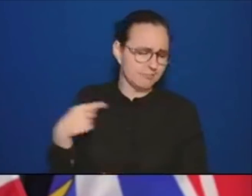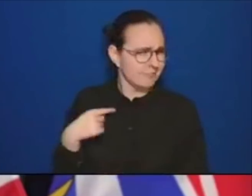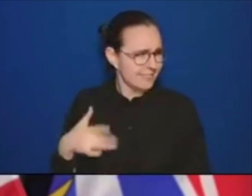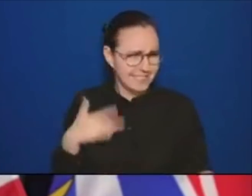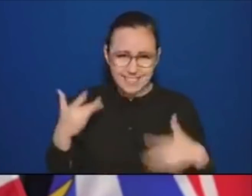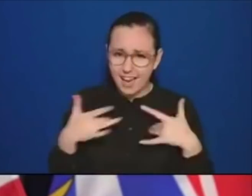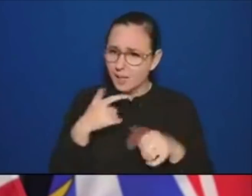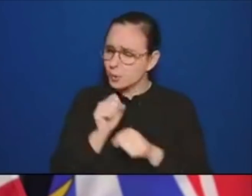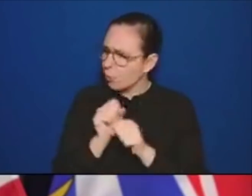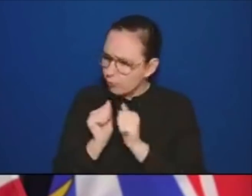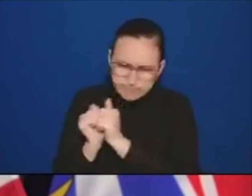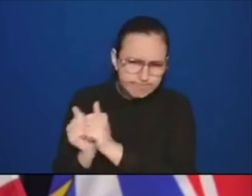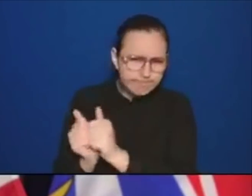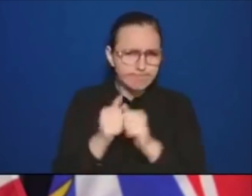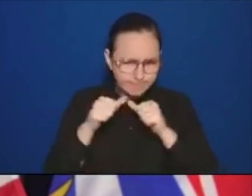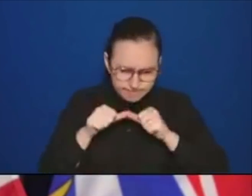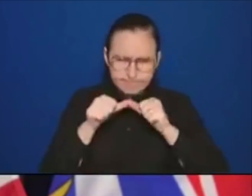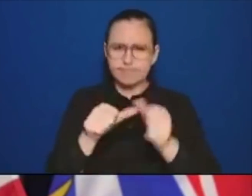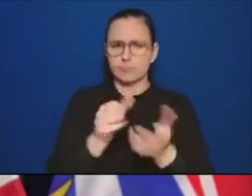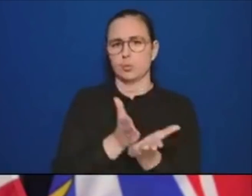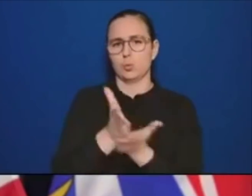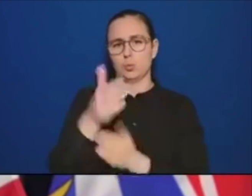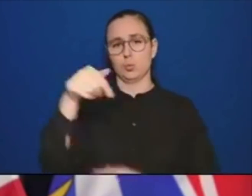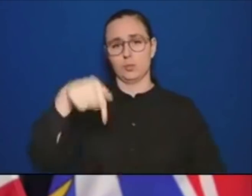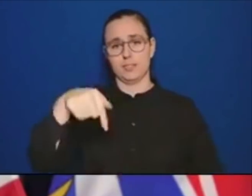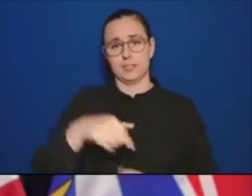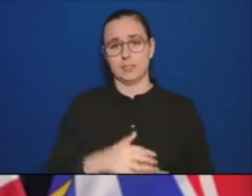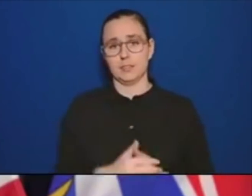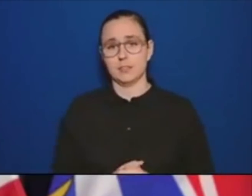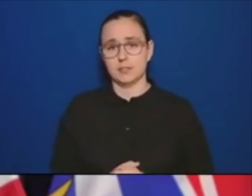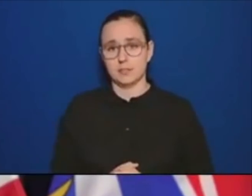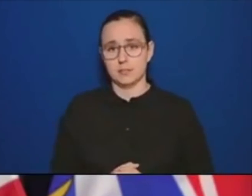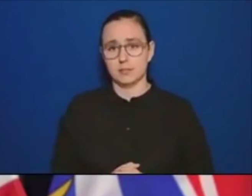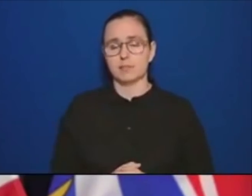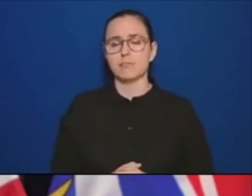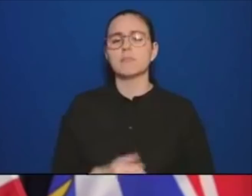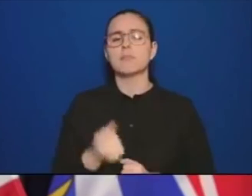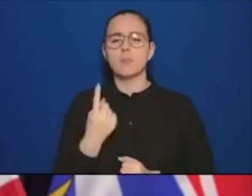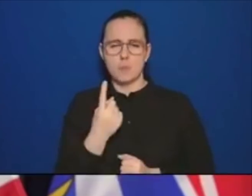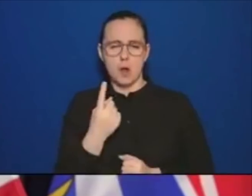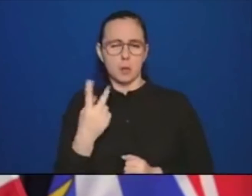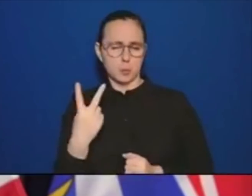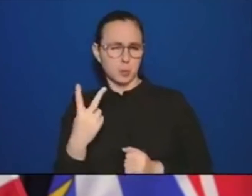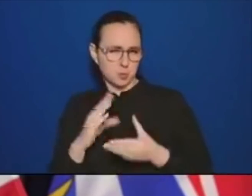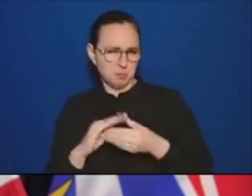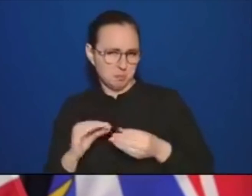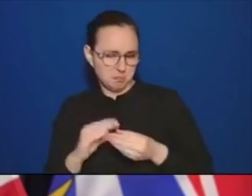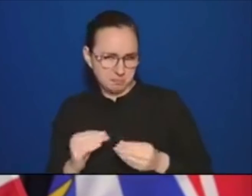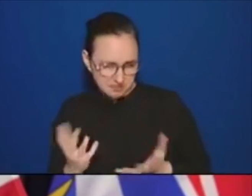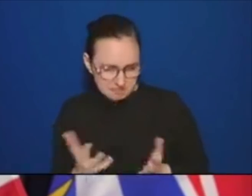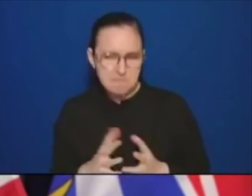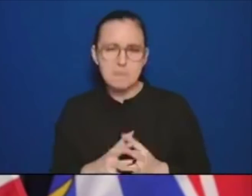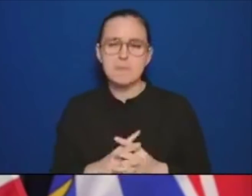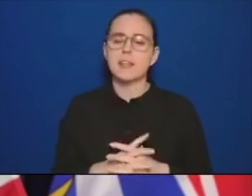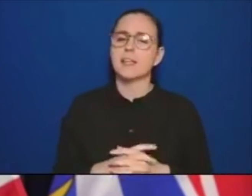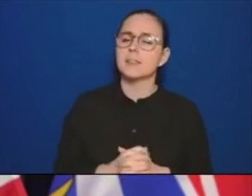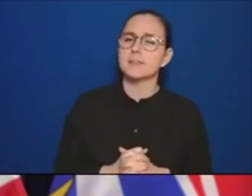share a couple of stories that emerged now that we have updated on some of the highway